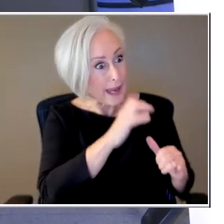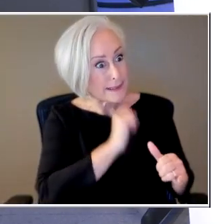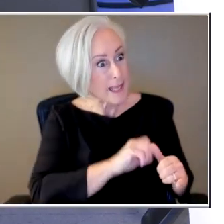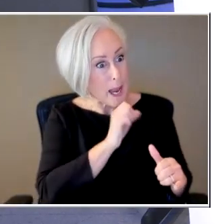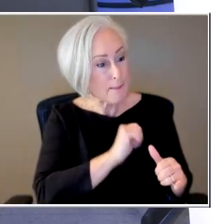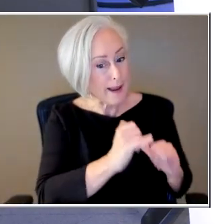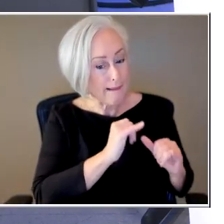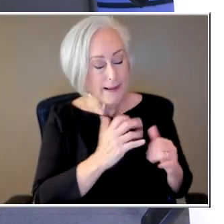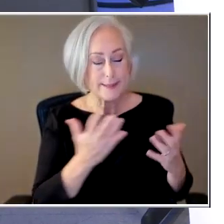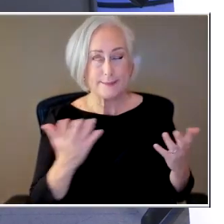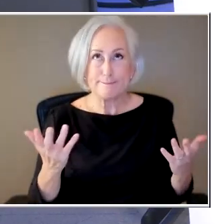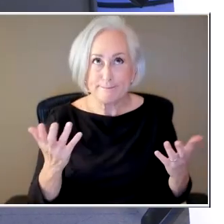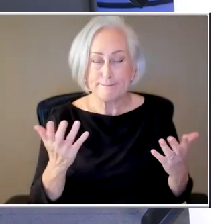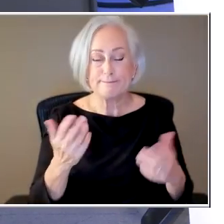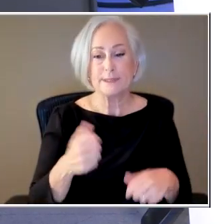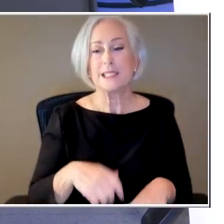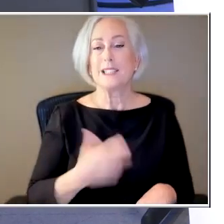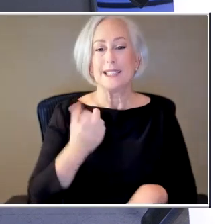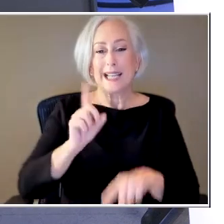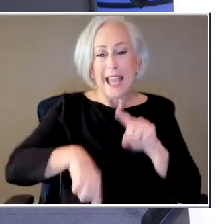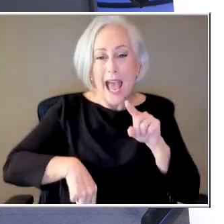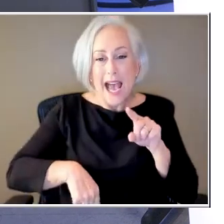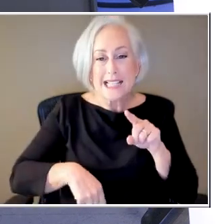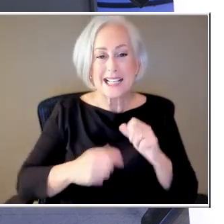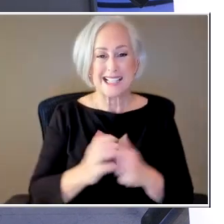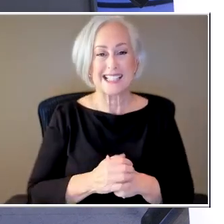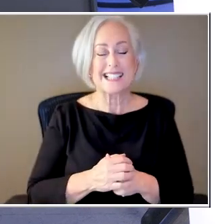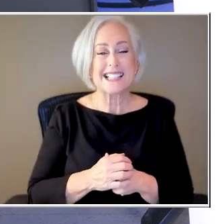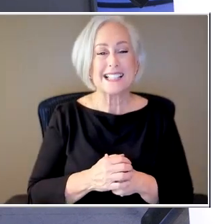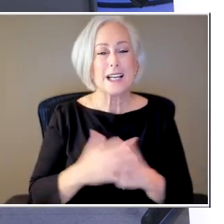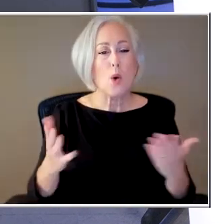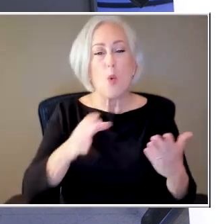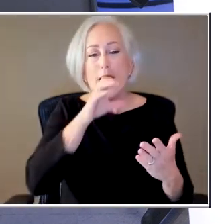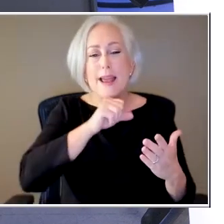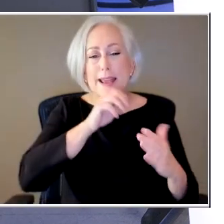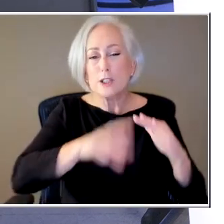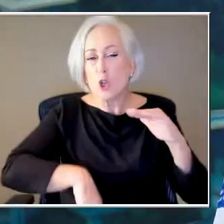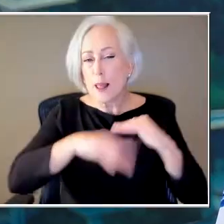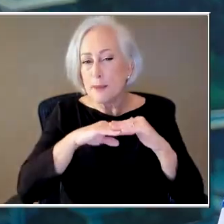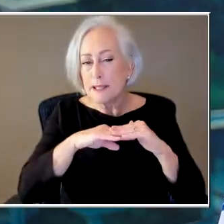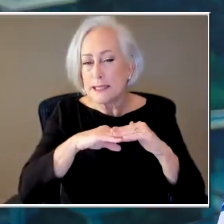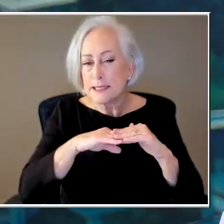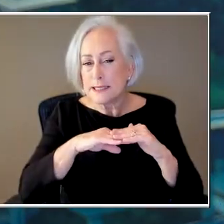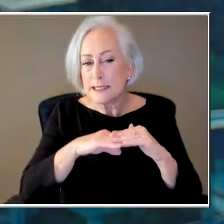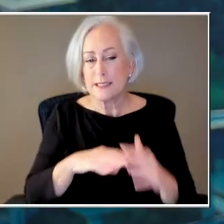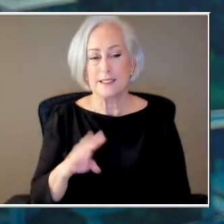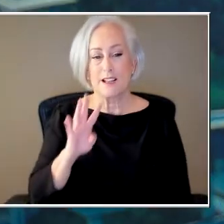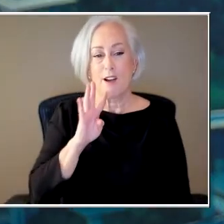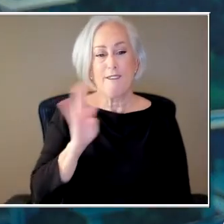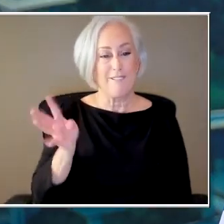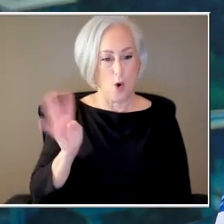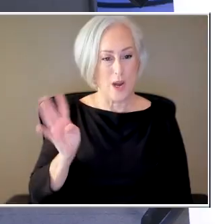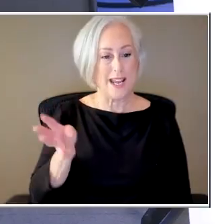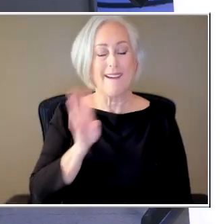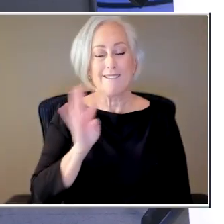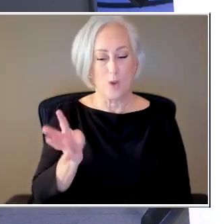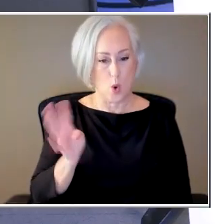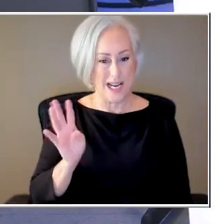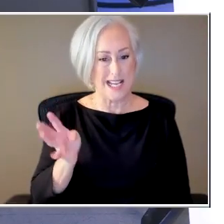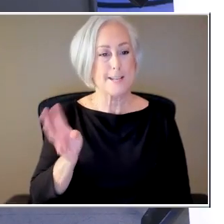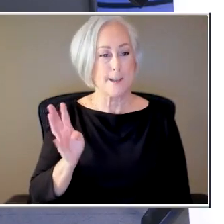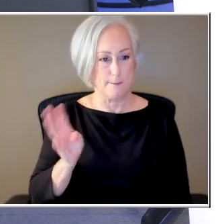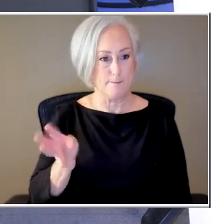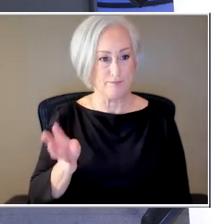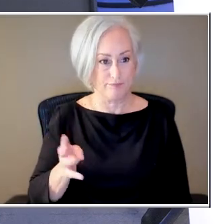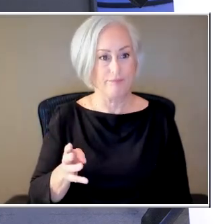so you actually can't. What's the age limit again? It's 40 years of age now. Is that correct, Mindy? To sign up 40,